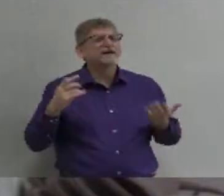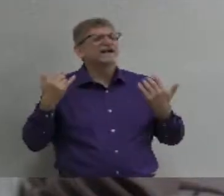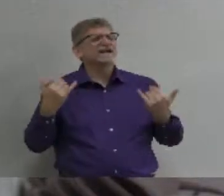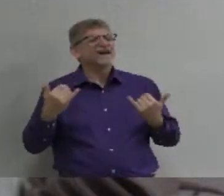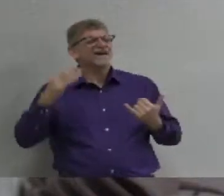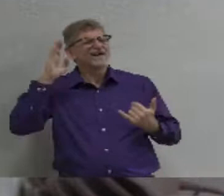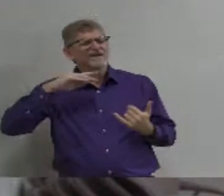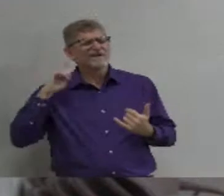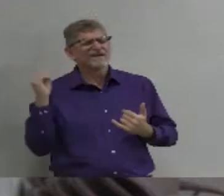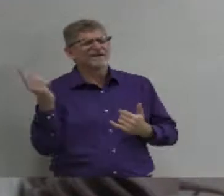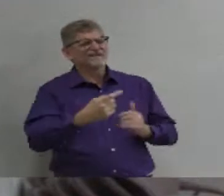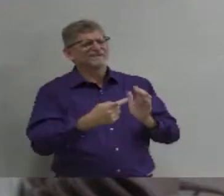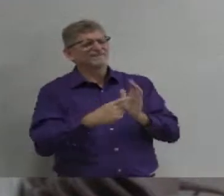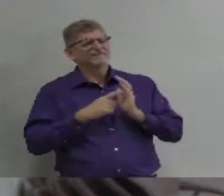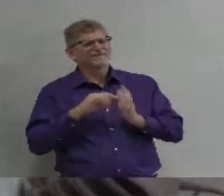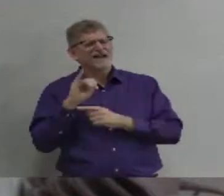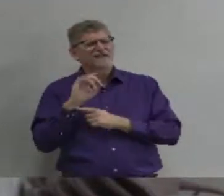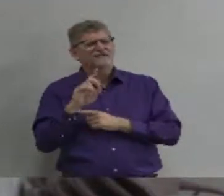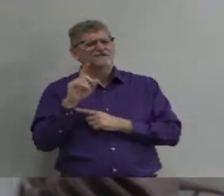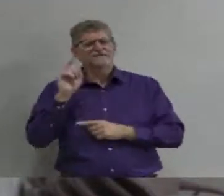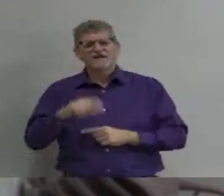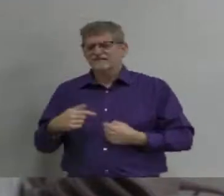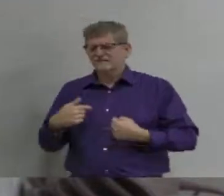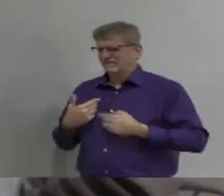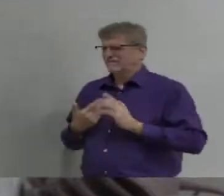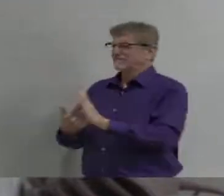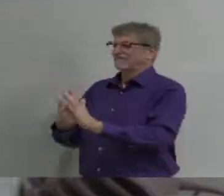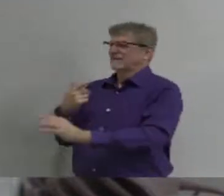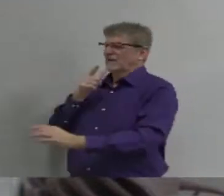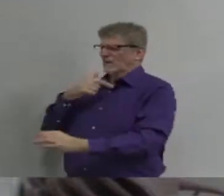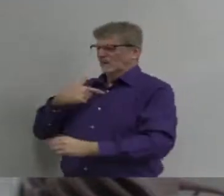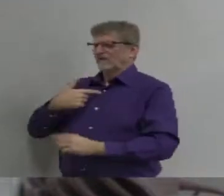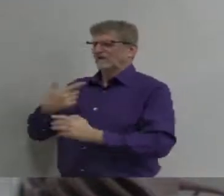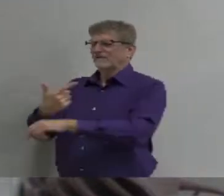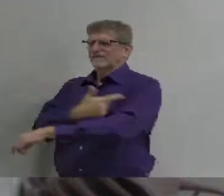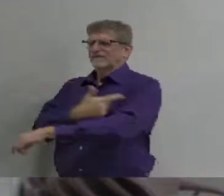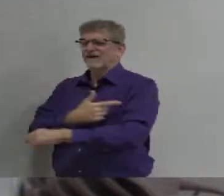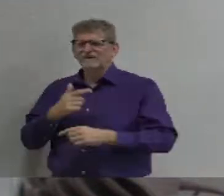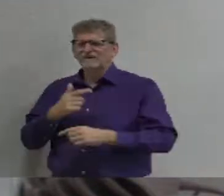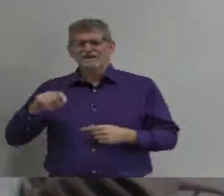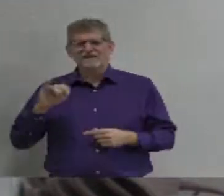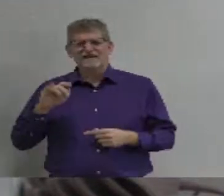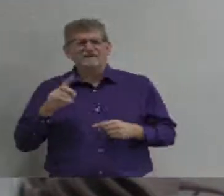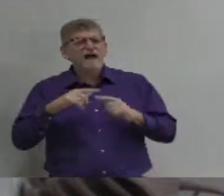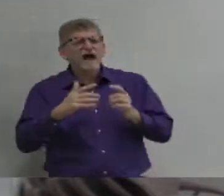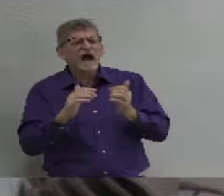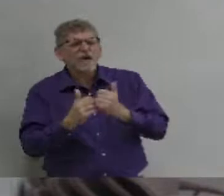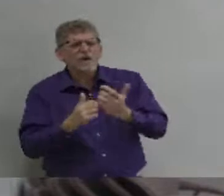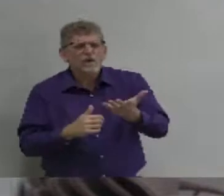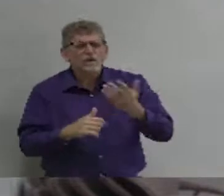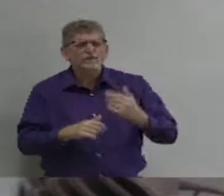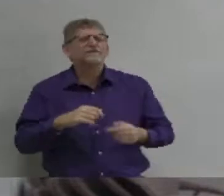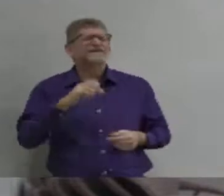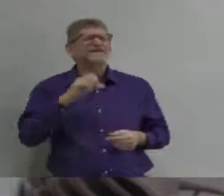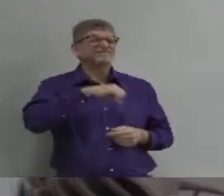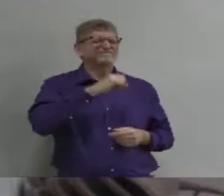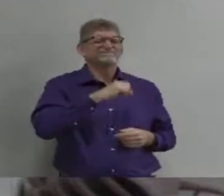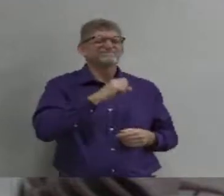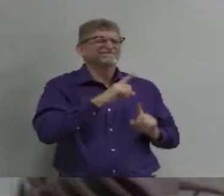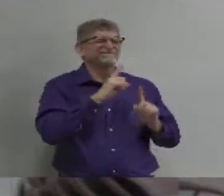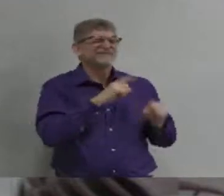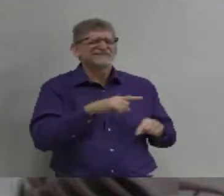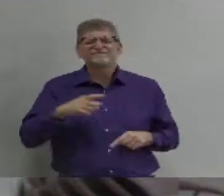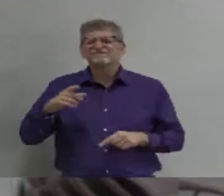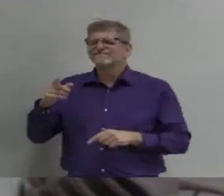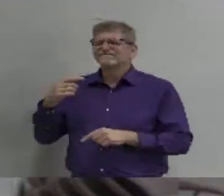around those barriers? So we have experience working with this population, and so if they're registered with Lafayette Transitional